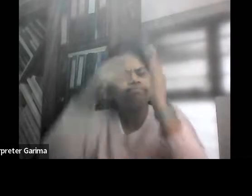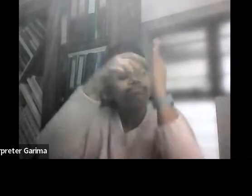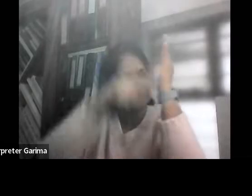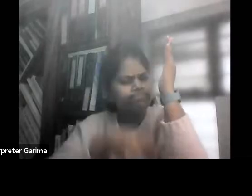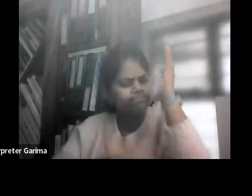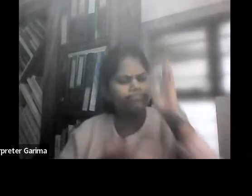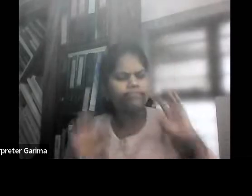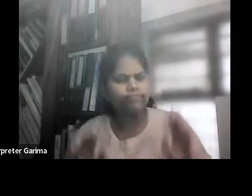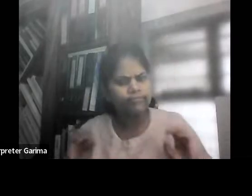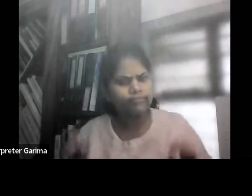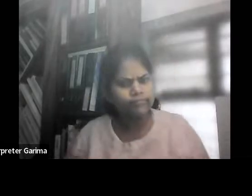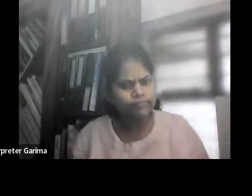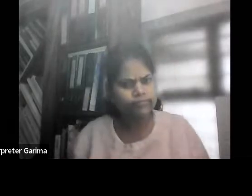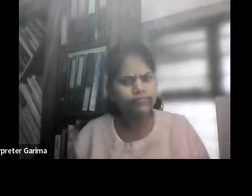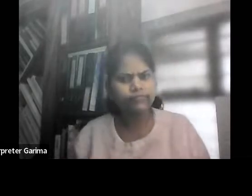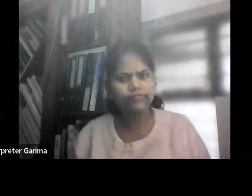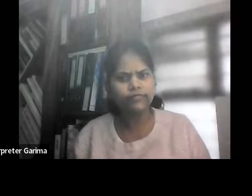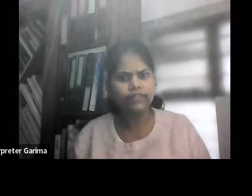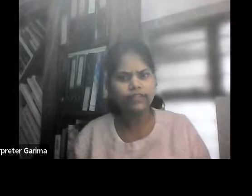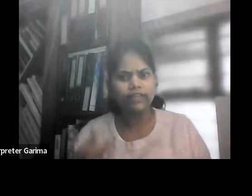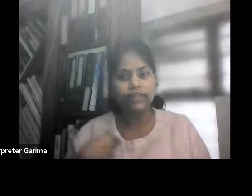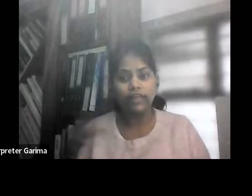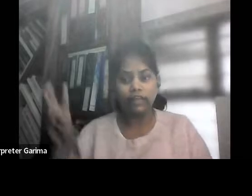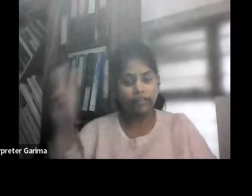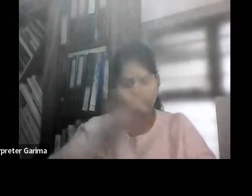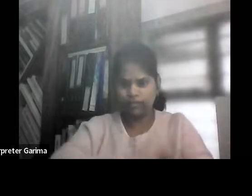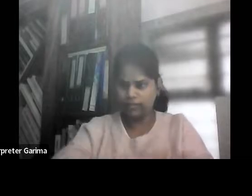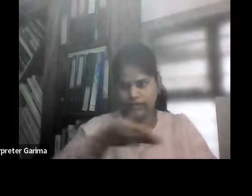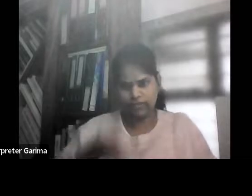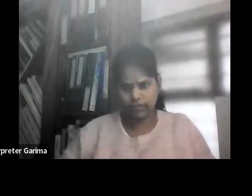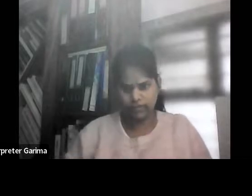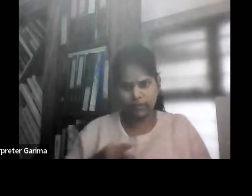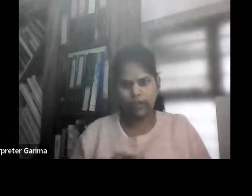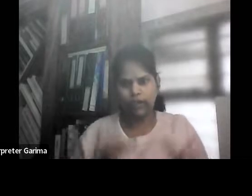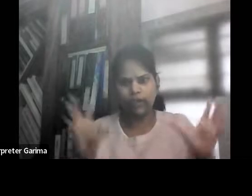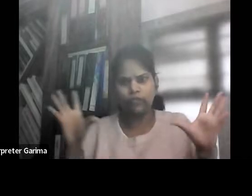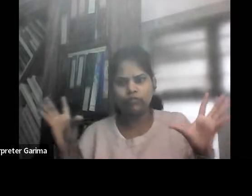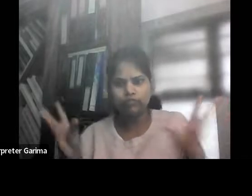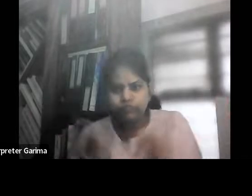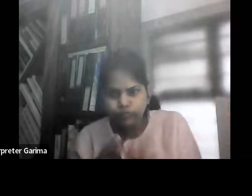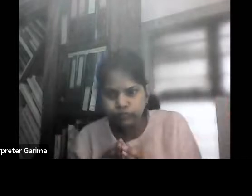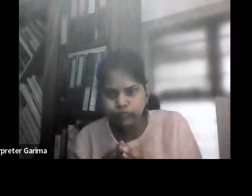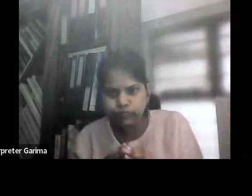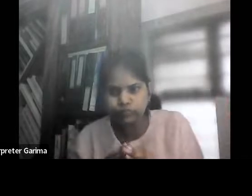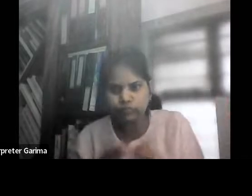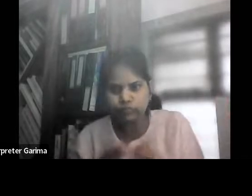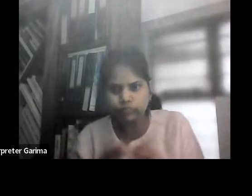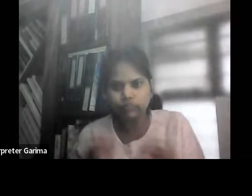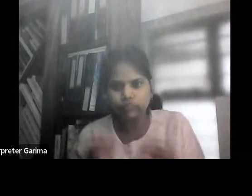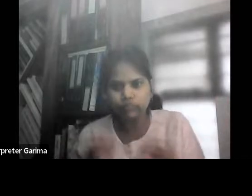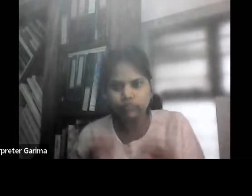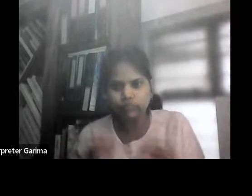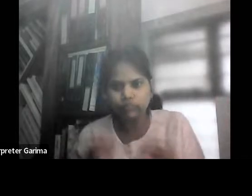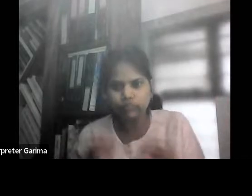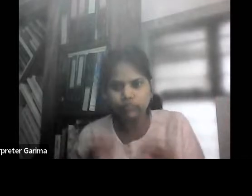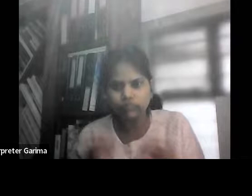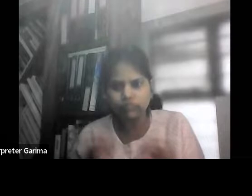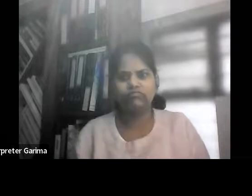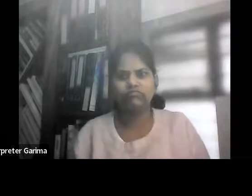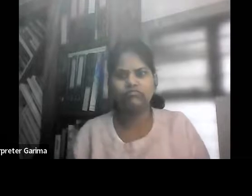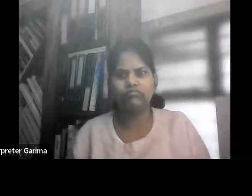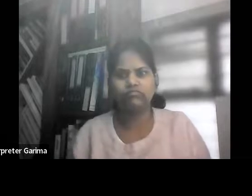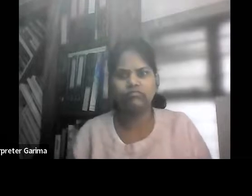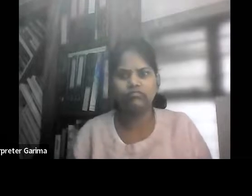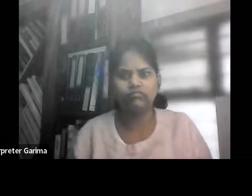begin, we are into the 3rd day already. So summarizing things doesn't make, doesn't need to be done too much. So